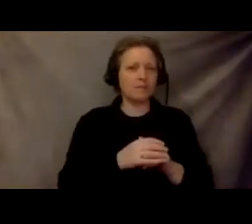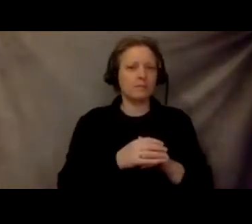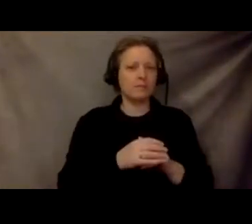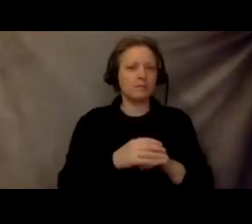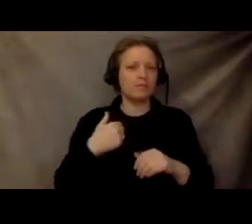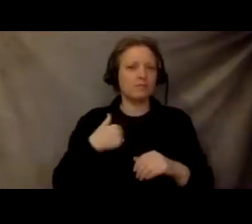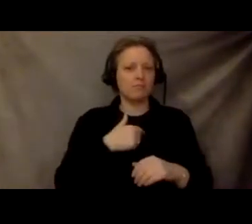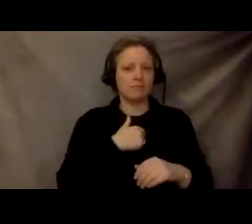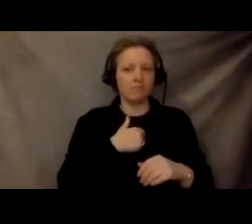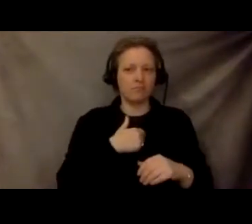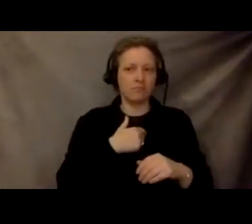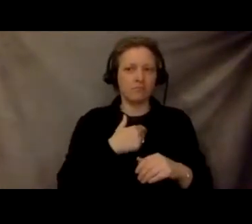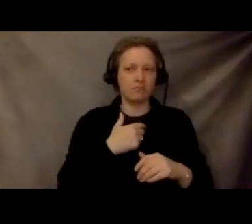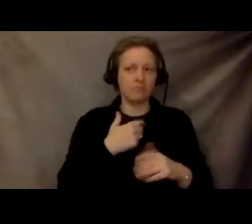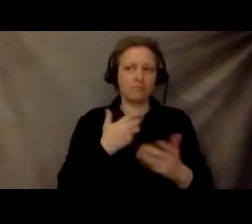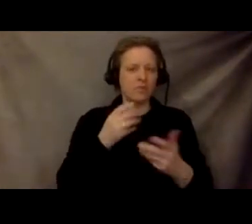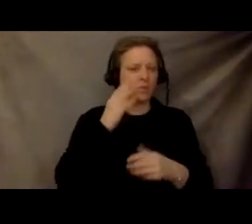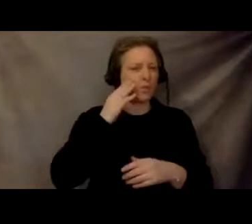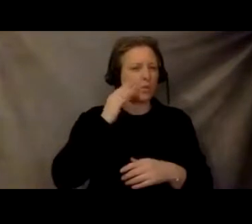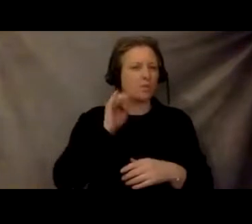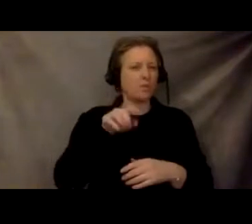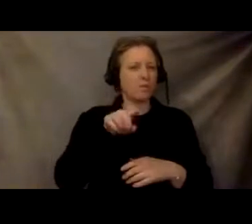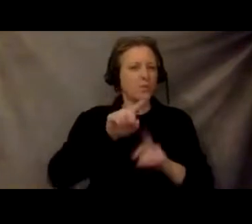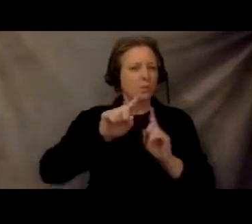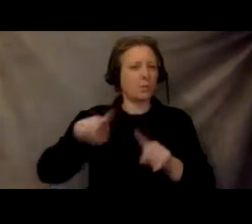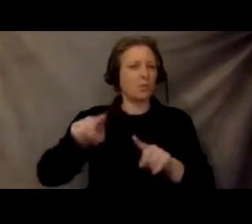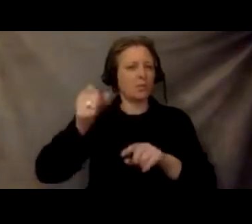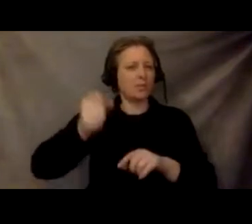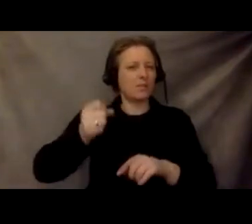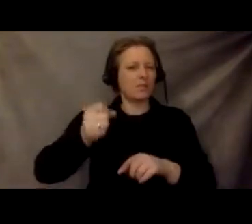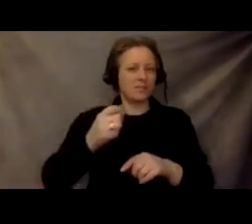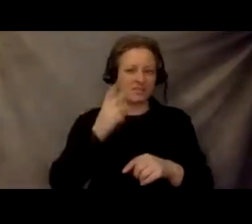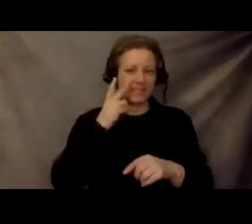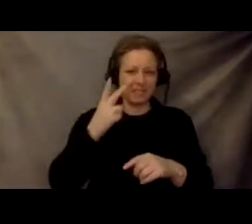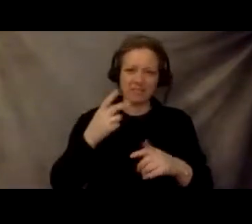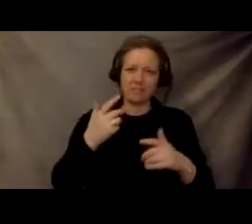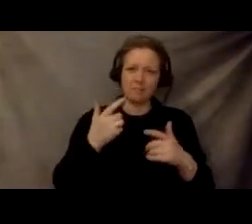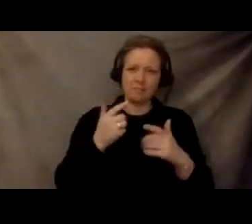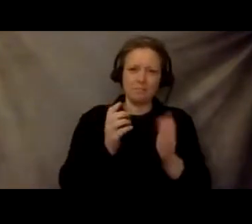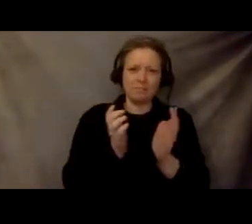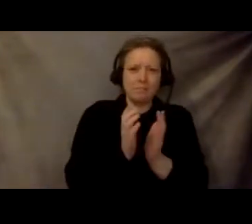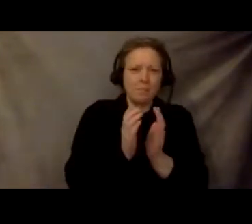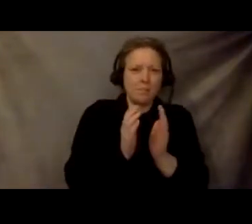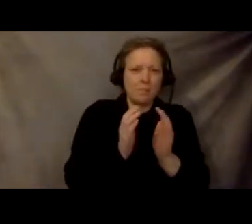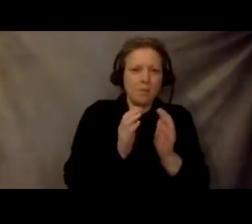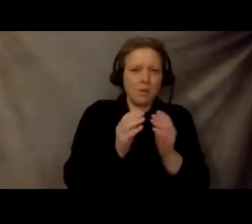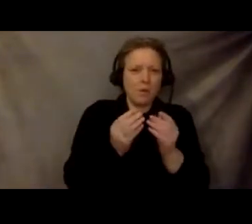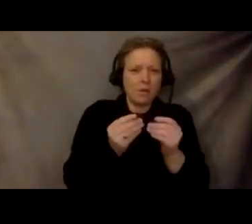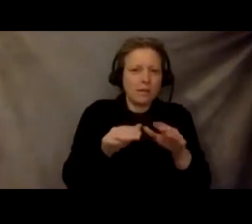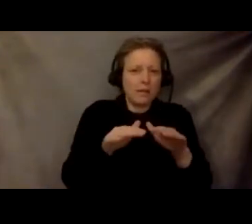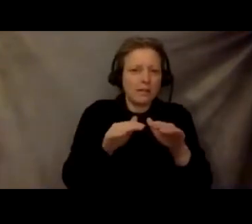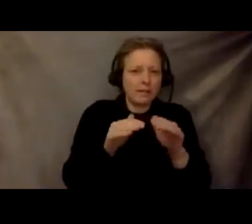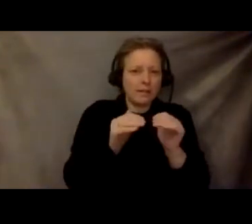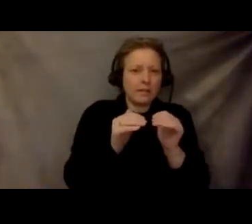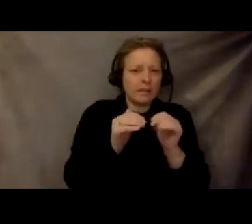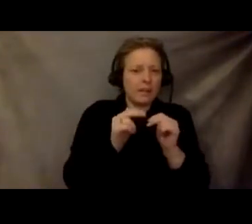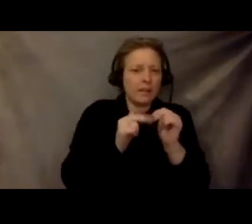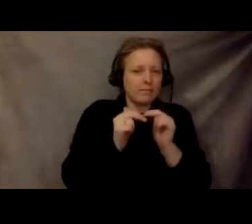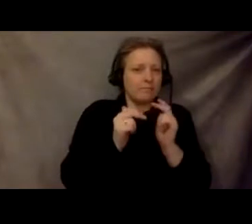If you go to the south, you see shotgun type houses on small lots. No living creature can live there, let